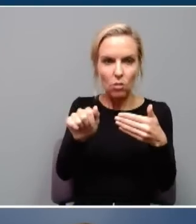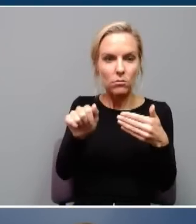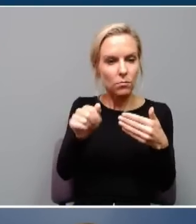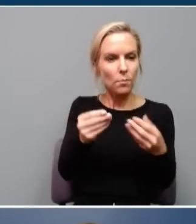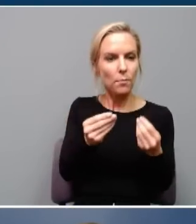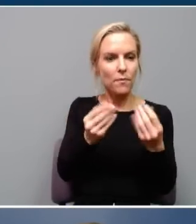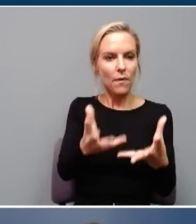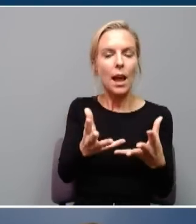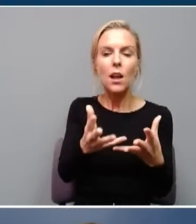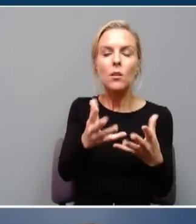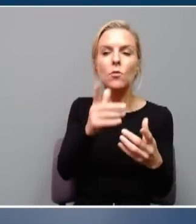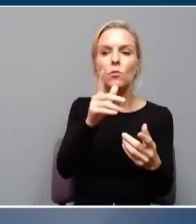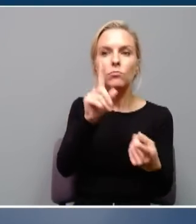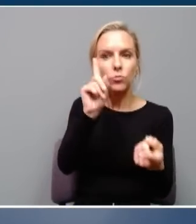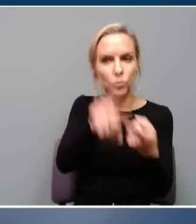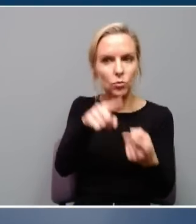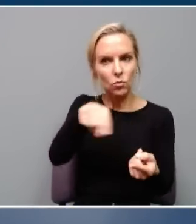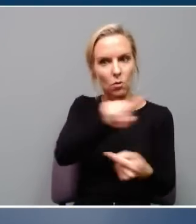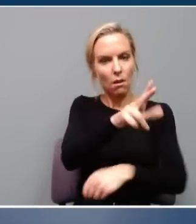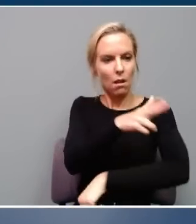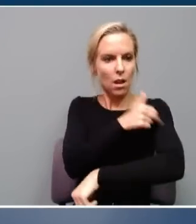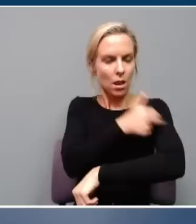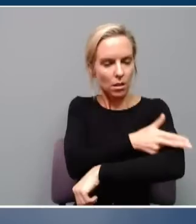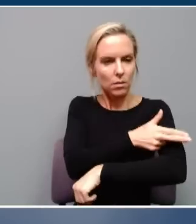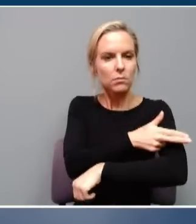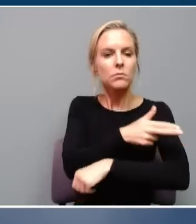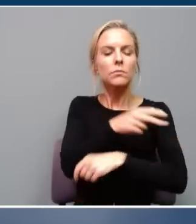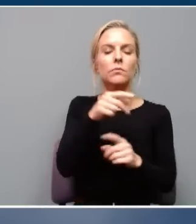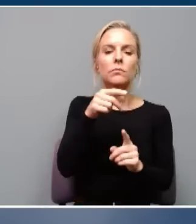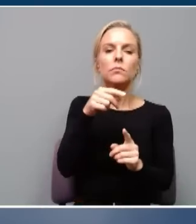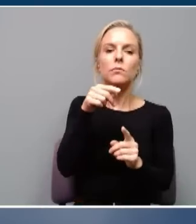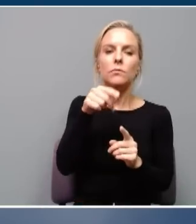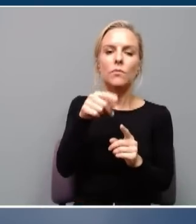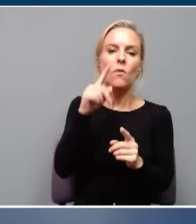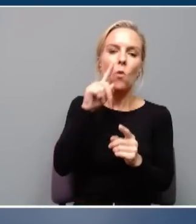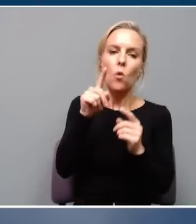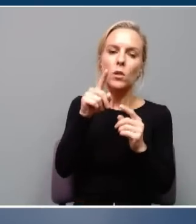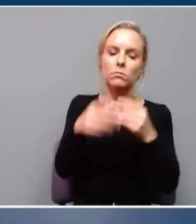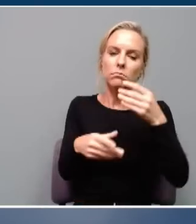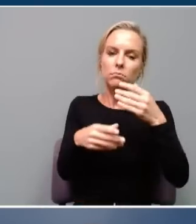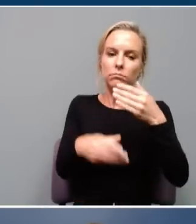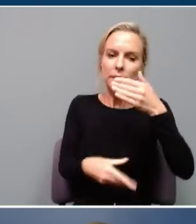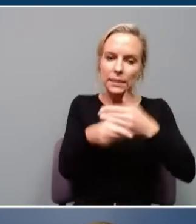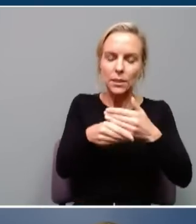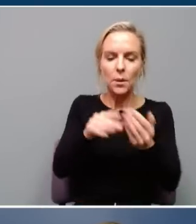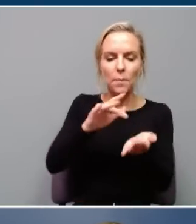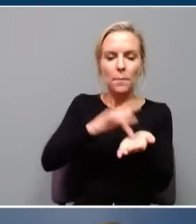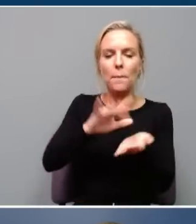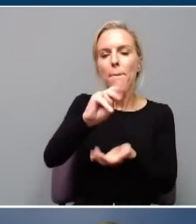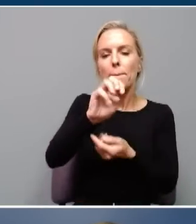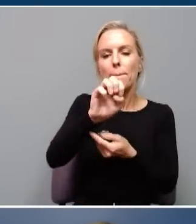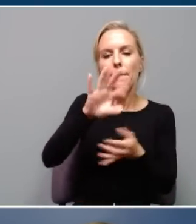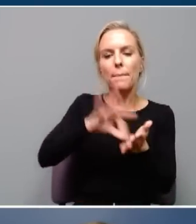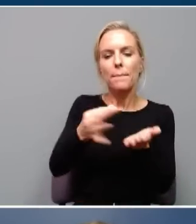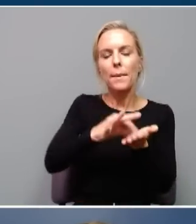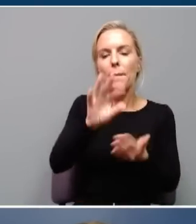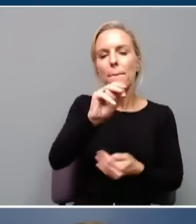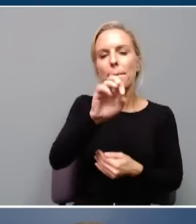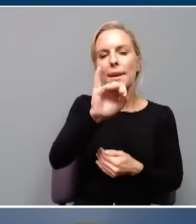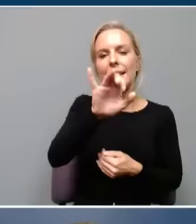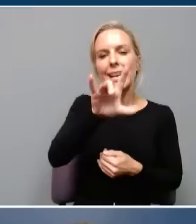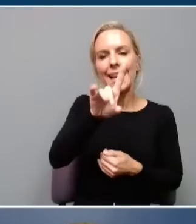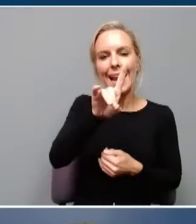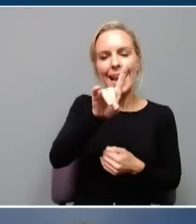our hospitals, primarily in additional Medicaid reimbursements. So about $400 million of this are a couple of